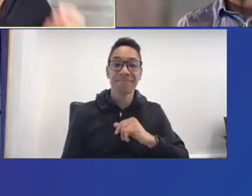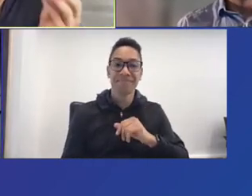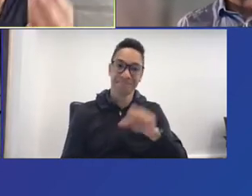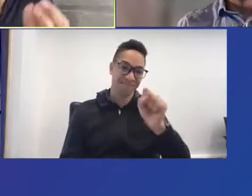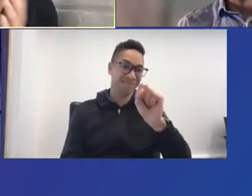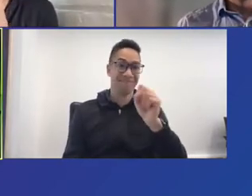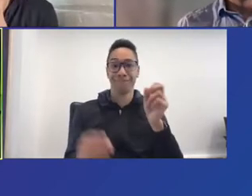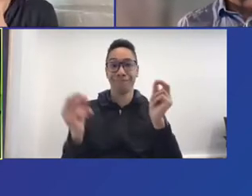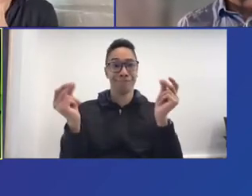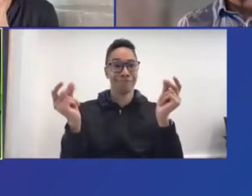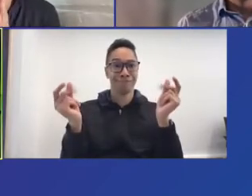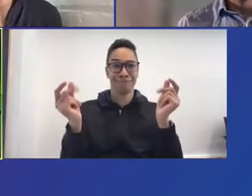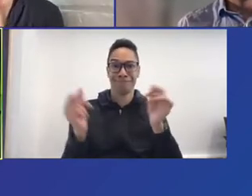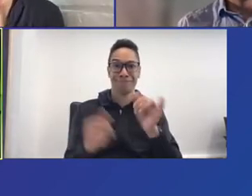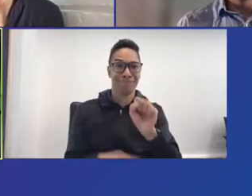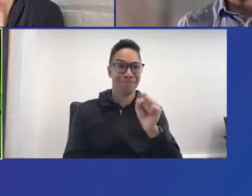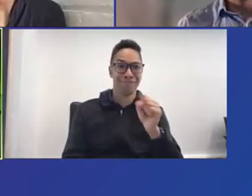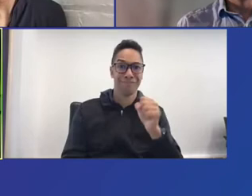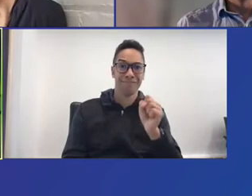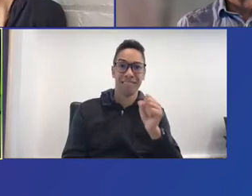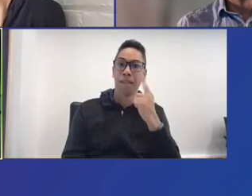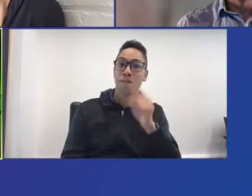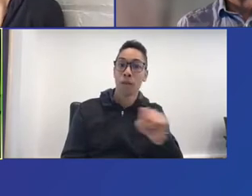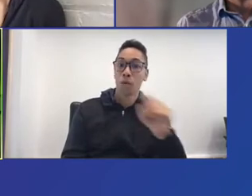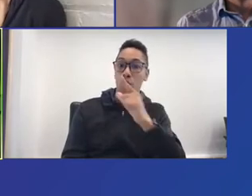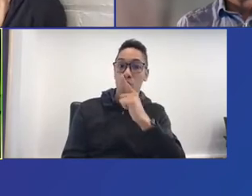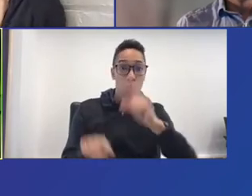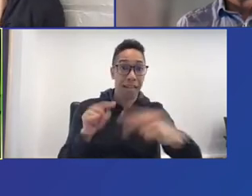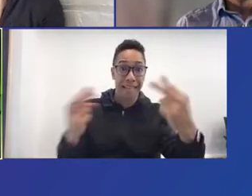I just want to say, snaps. I mean, for those that cannot see me,